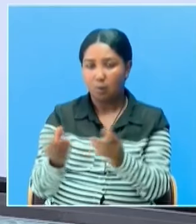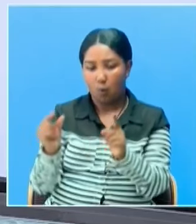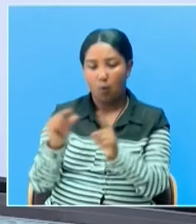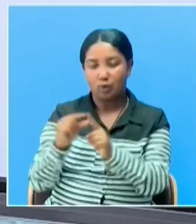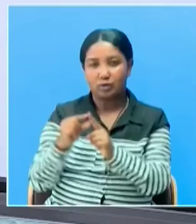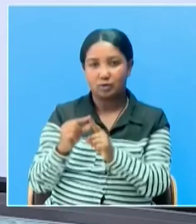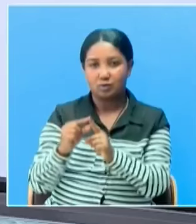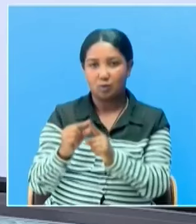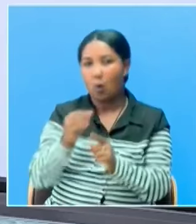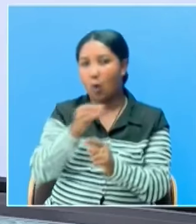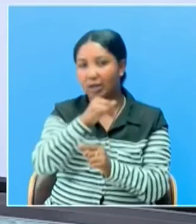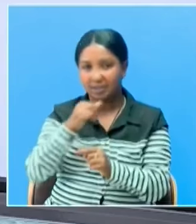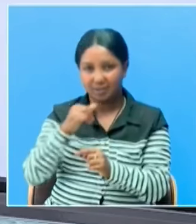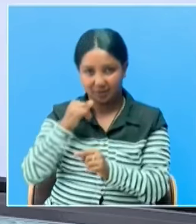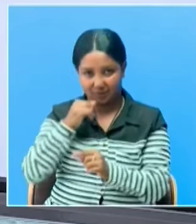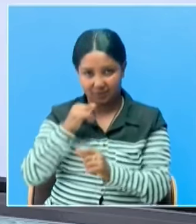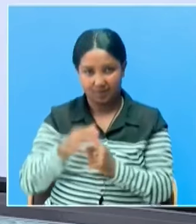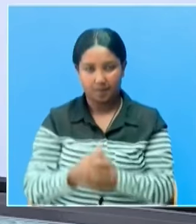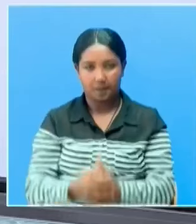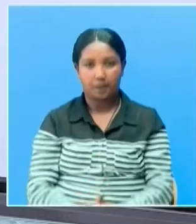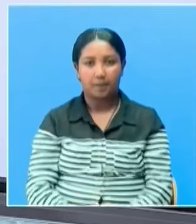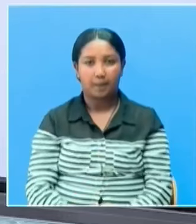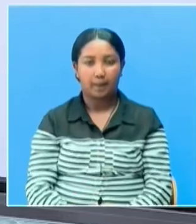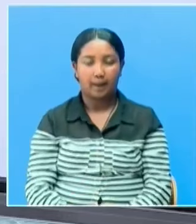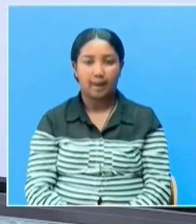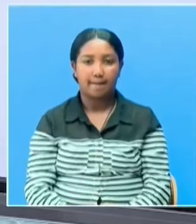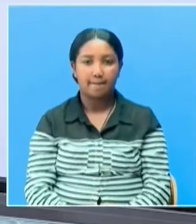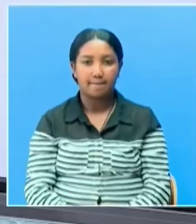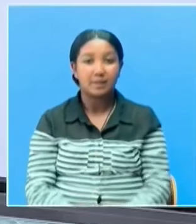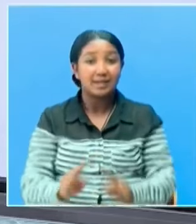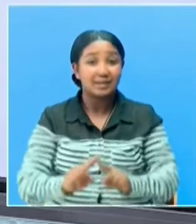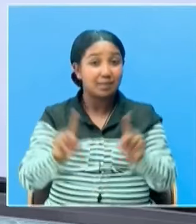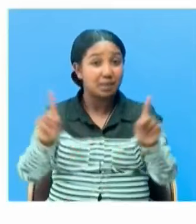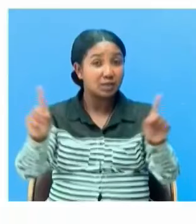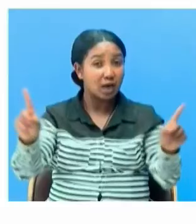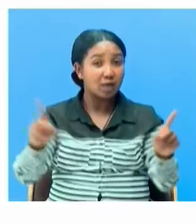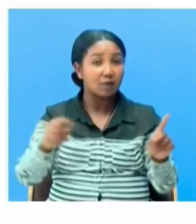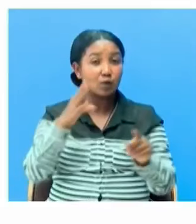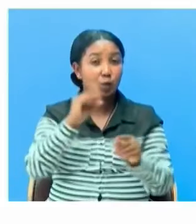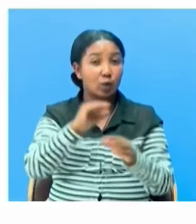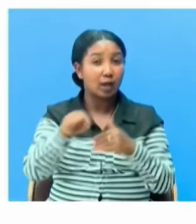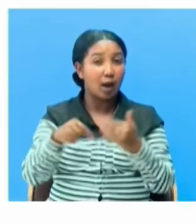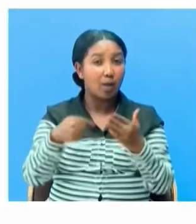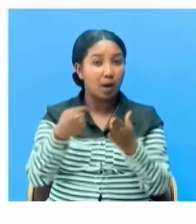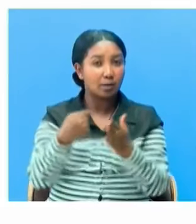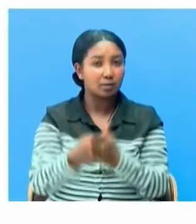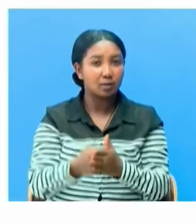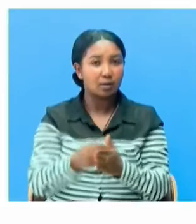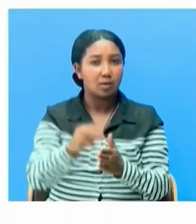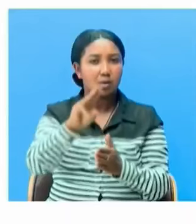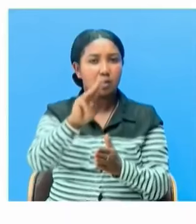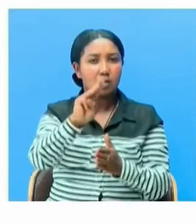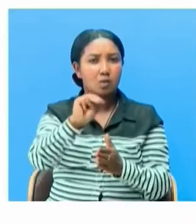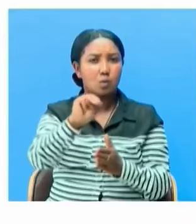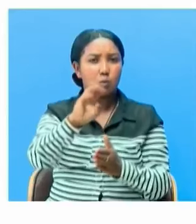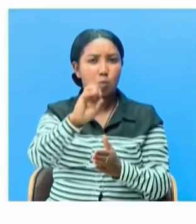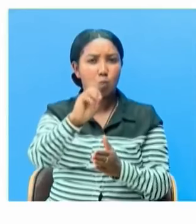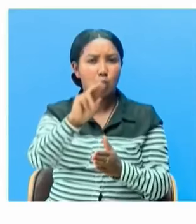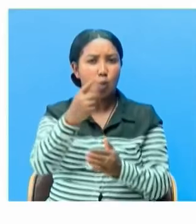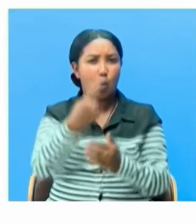or the given adjective. Especially if we are talking about monosyllabic. Do you know